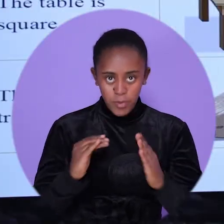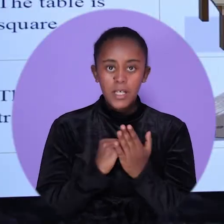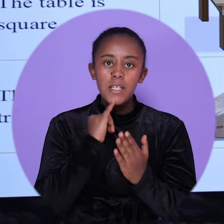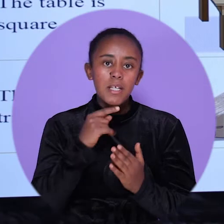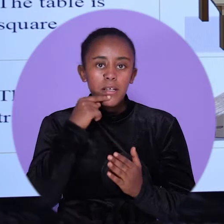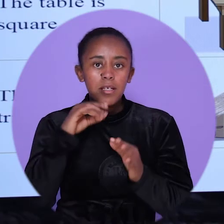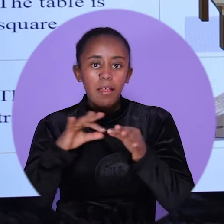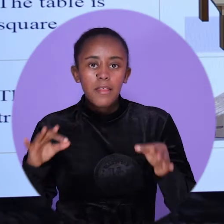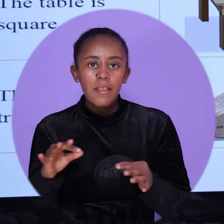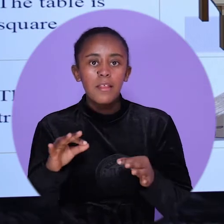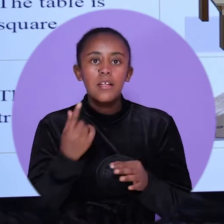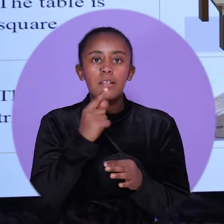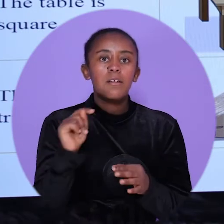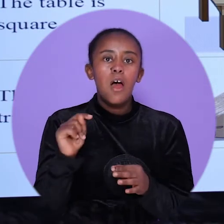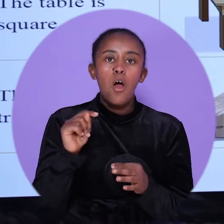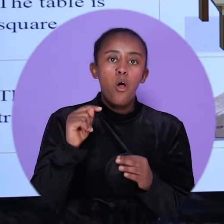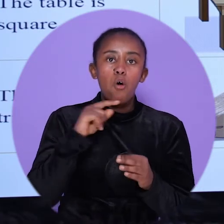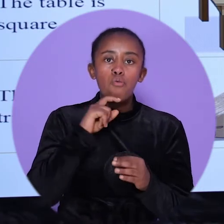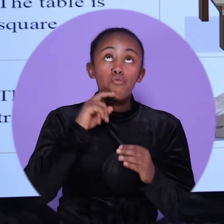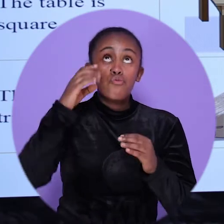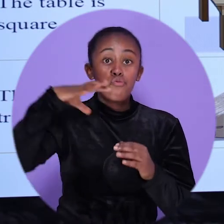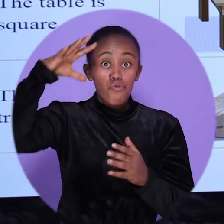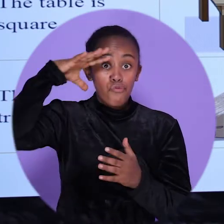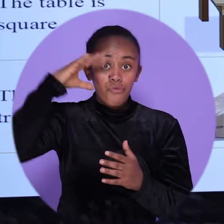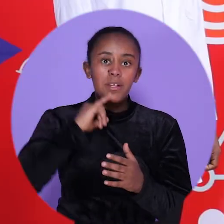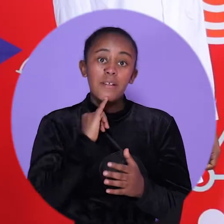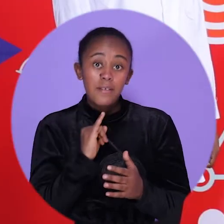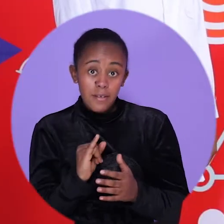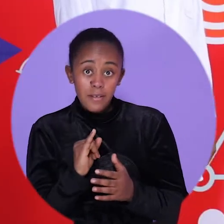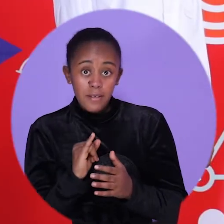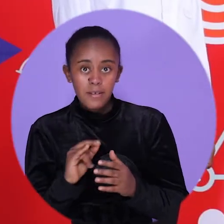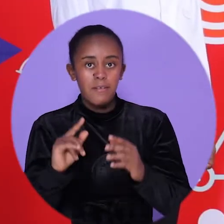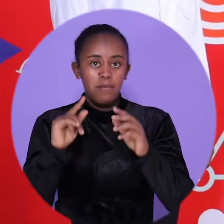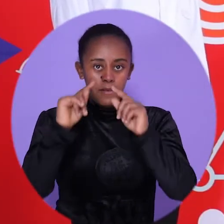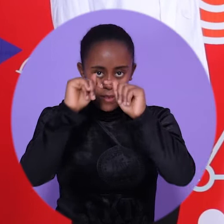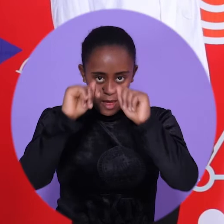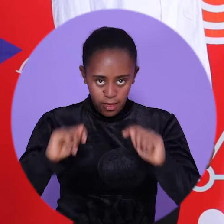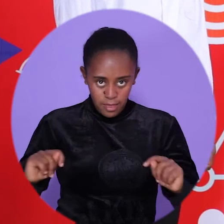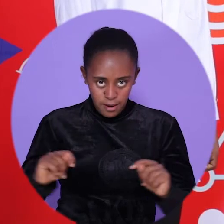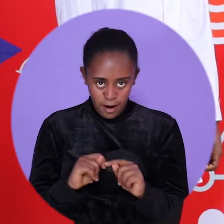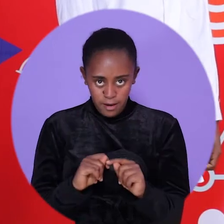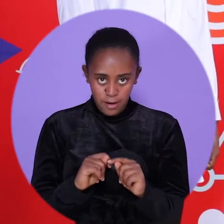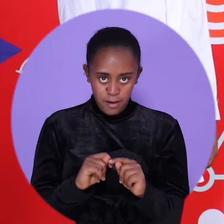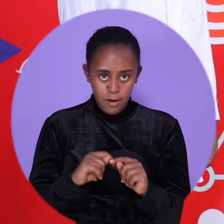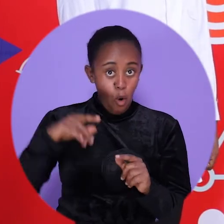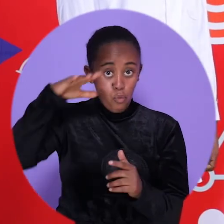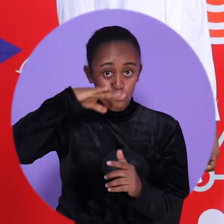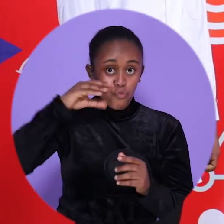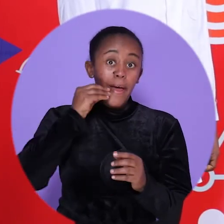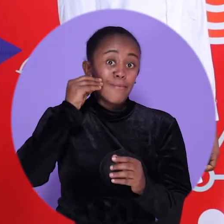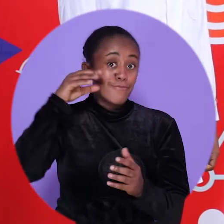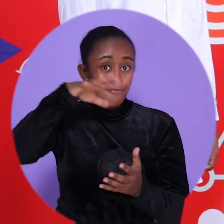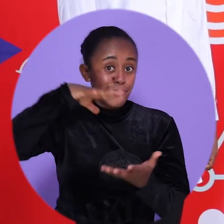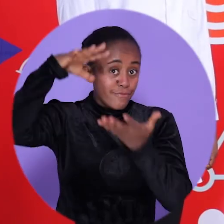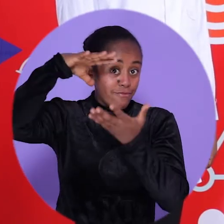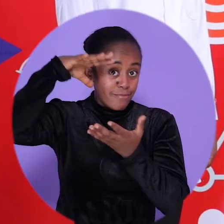it says, the roof is a triangle. The students, please say after me. The roof is a triangle. The